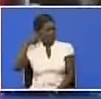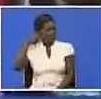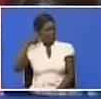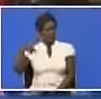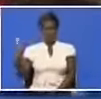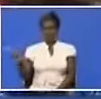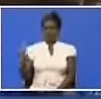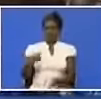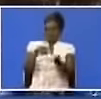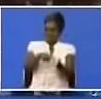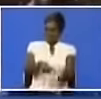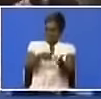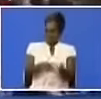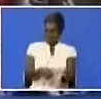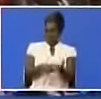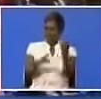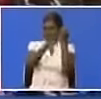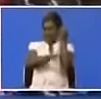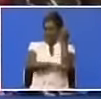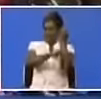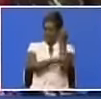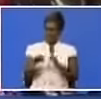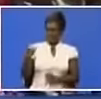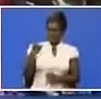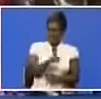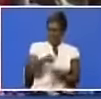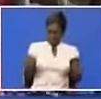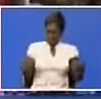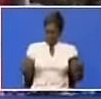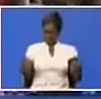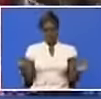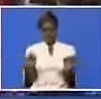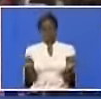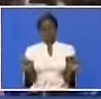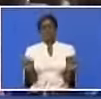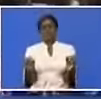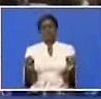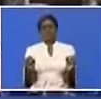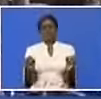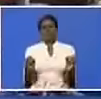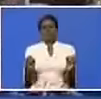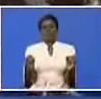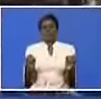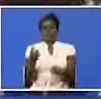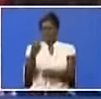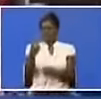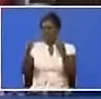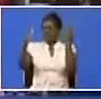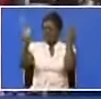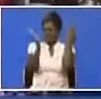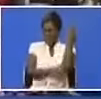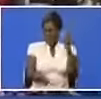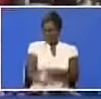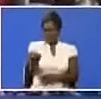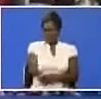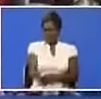The head of state insisting that the country will remain unbowed in its fight against terror in the region, even as one of the worst attacks